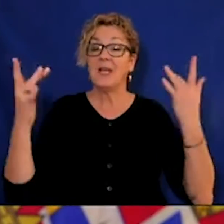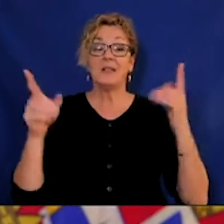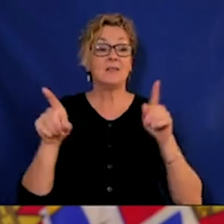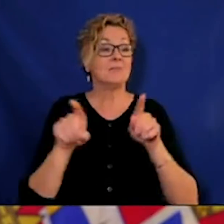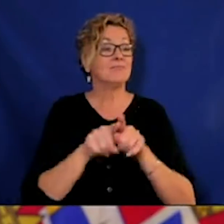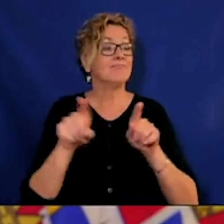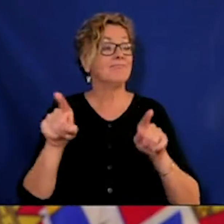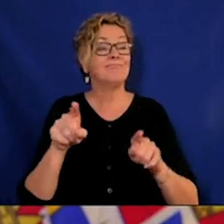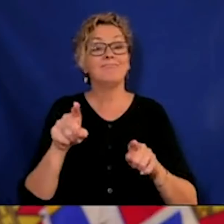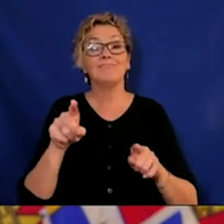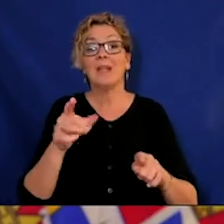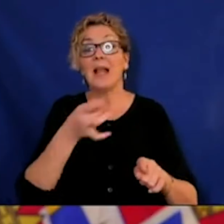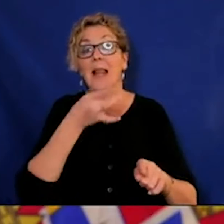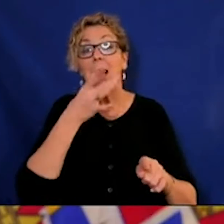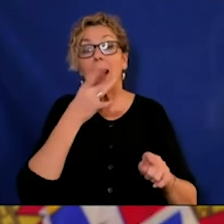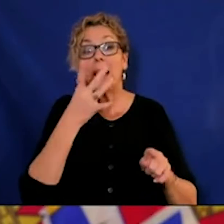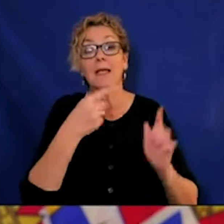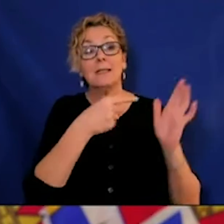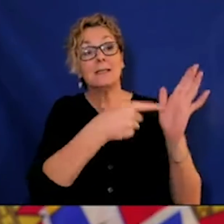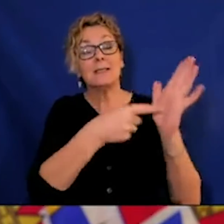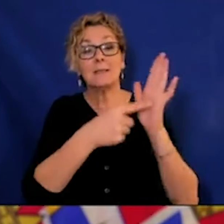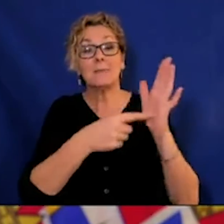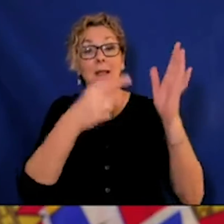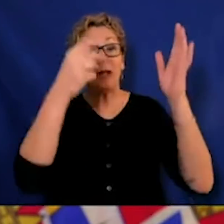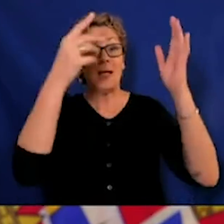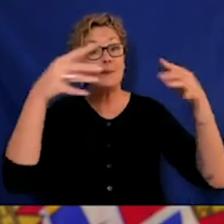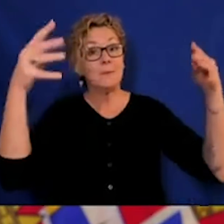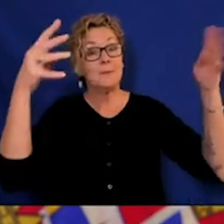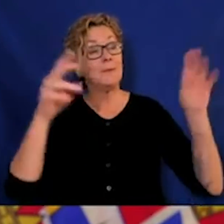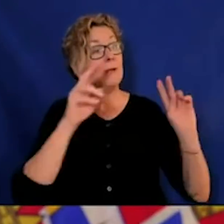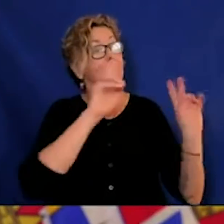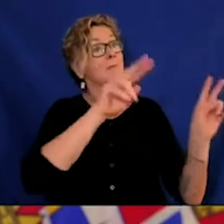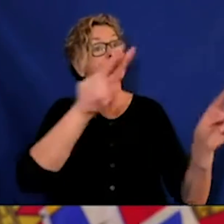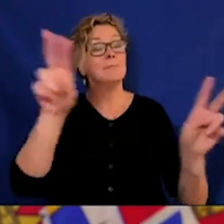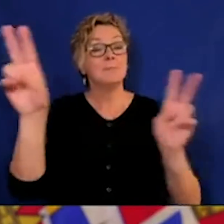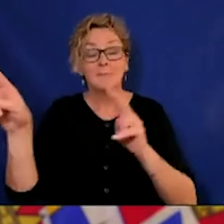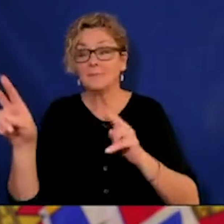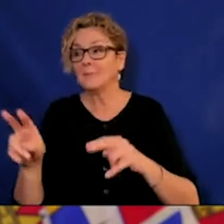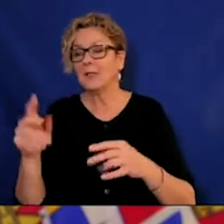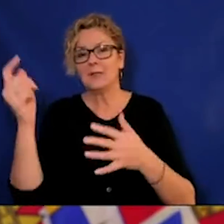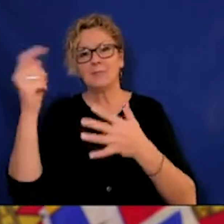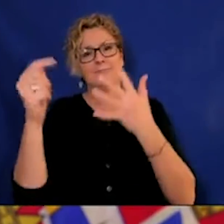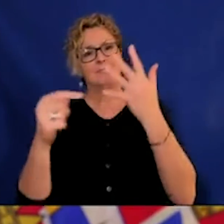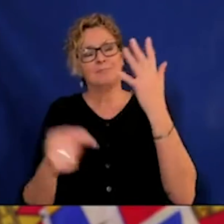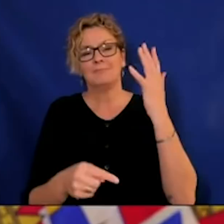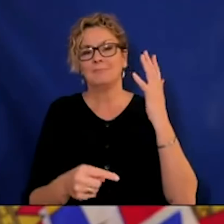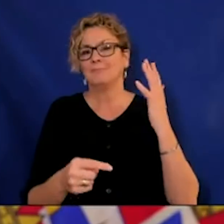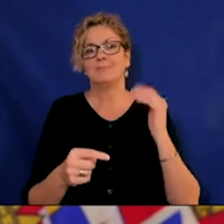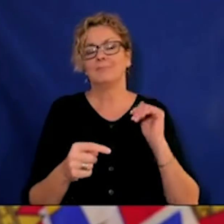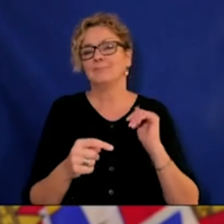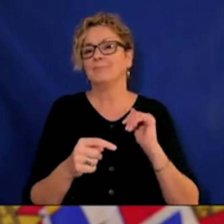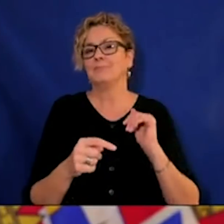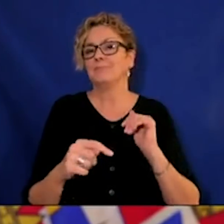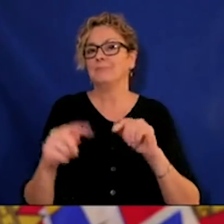without charge to people in need, and as we've talked about, weddings, funerals, where the limit is of 10 people.